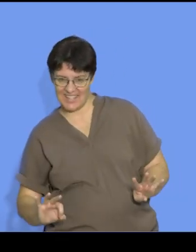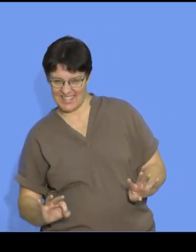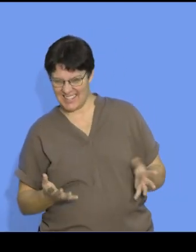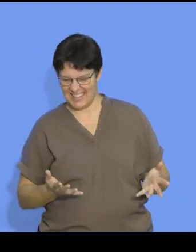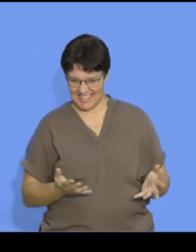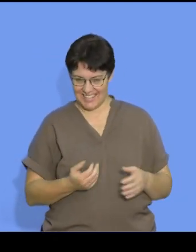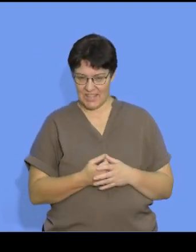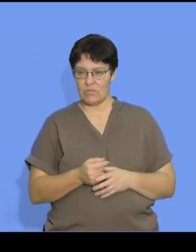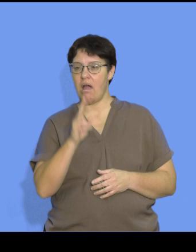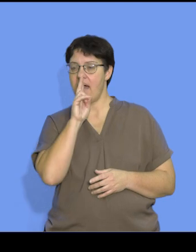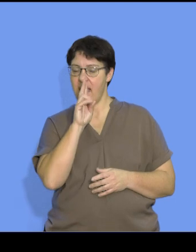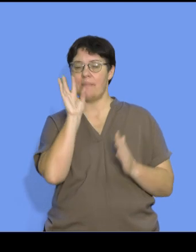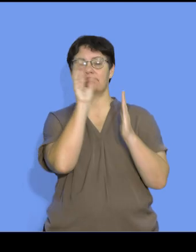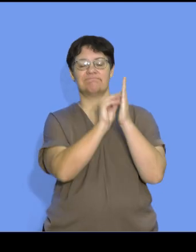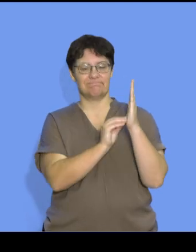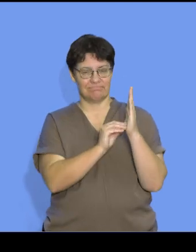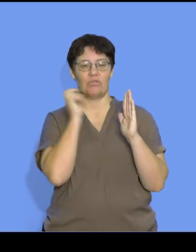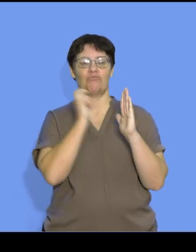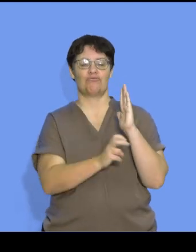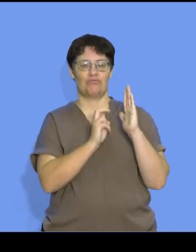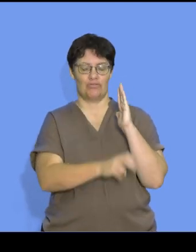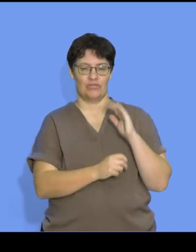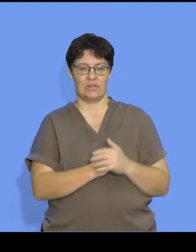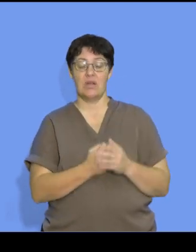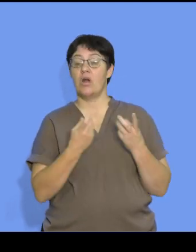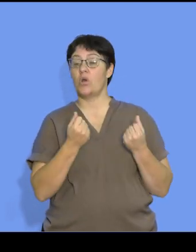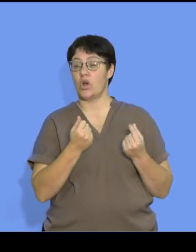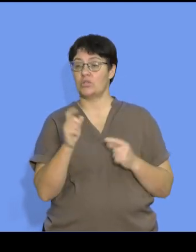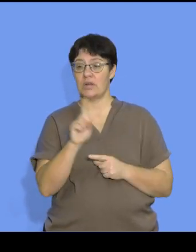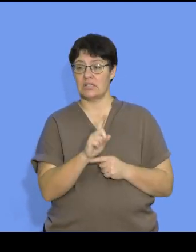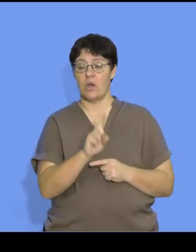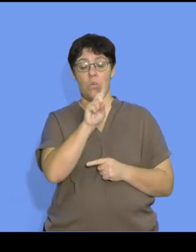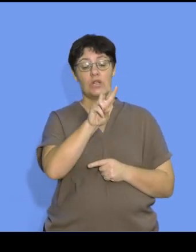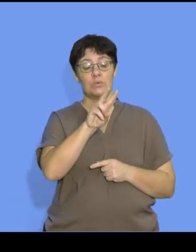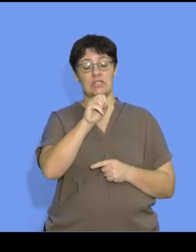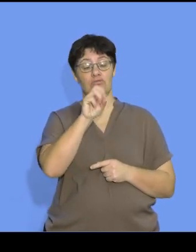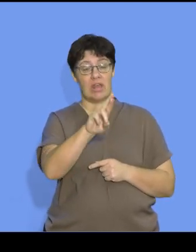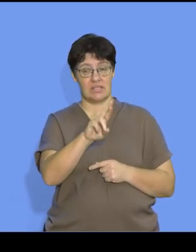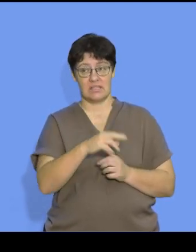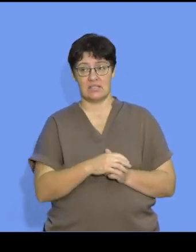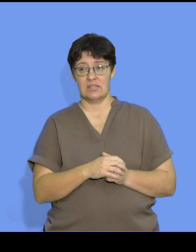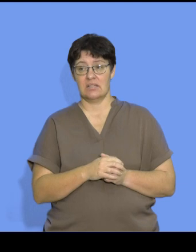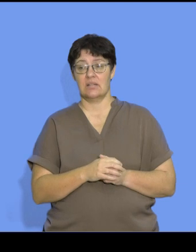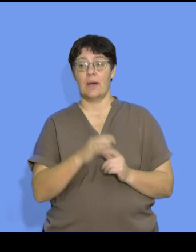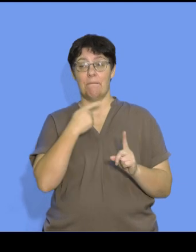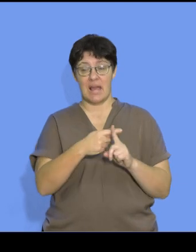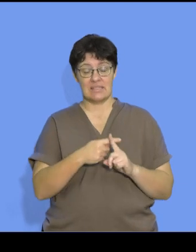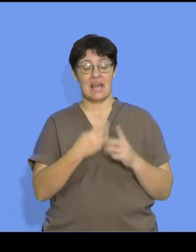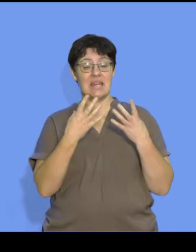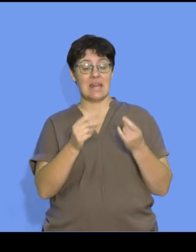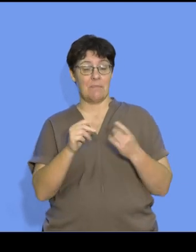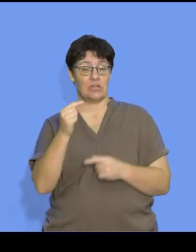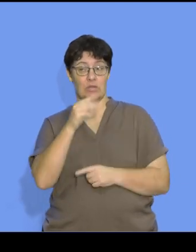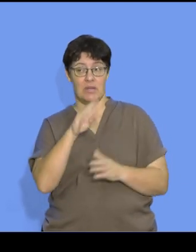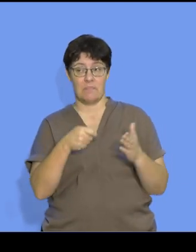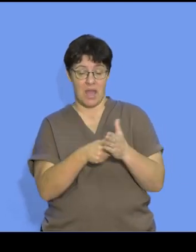I can actually write down my rule is that the cost is 120 Rand with the number of gigabytes purchased